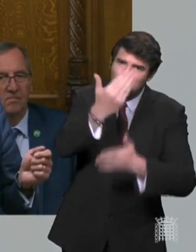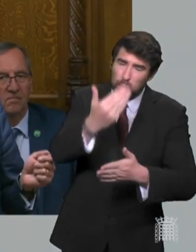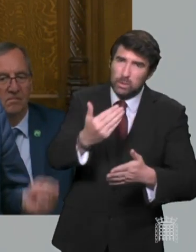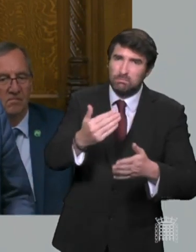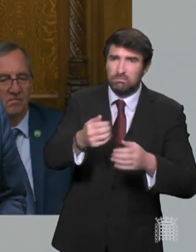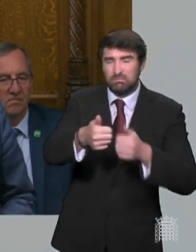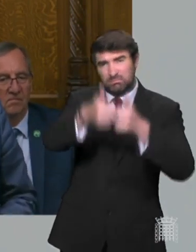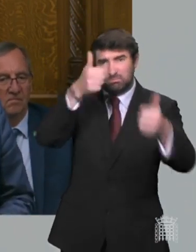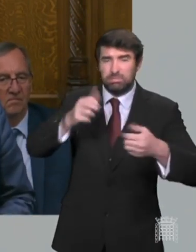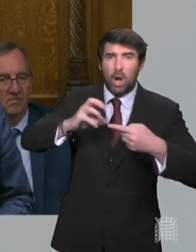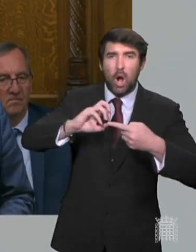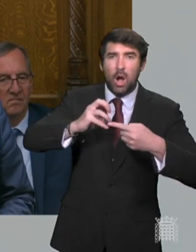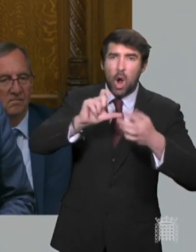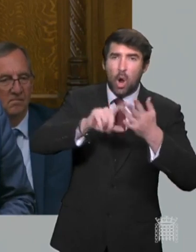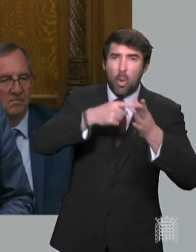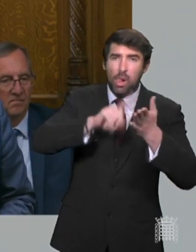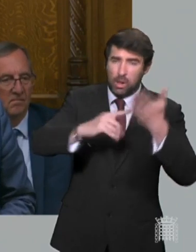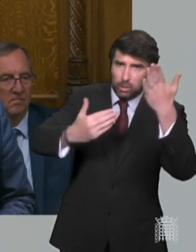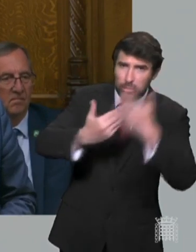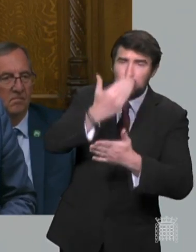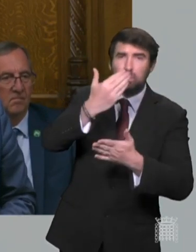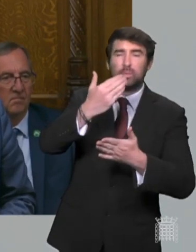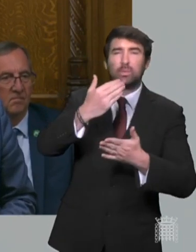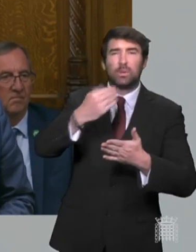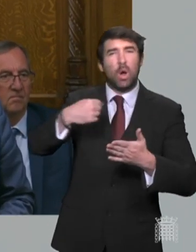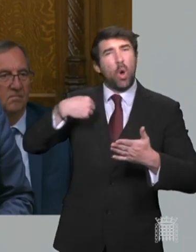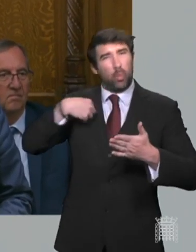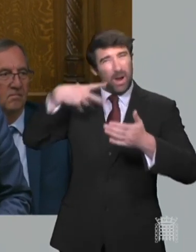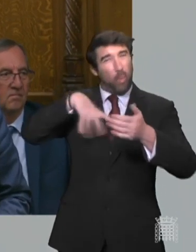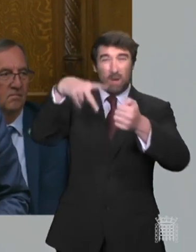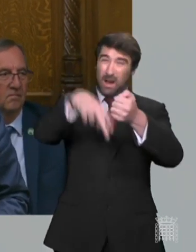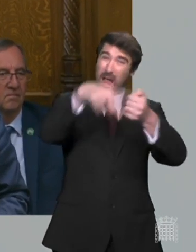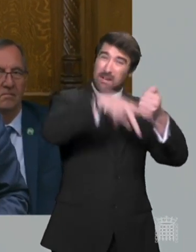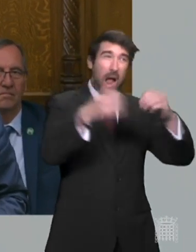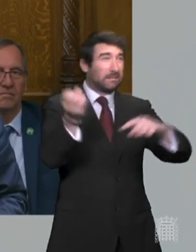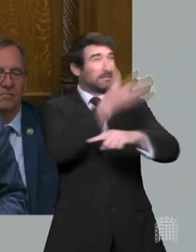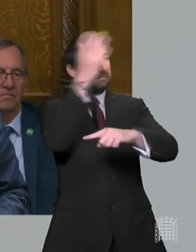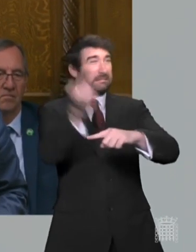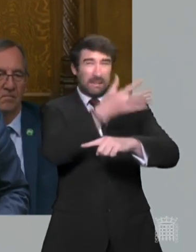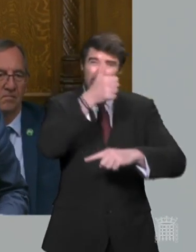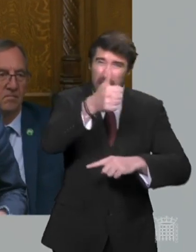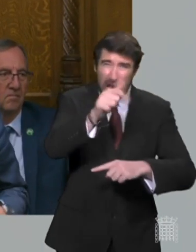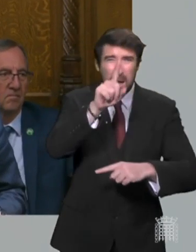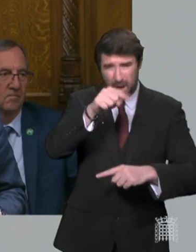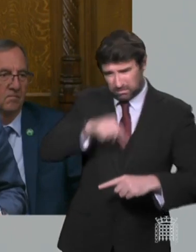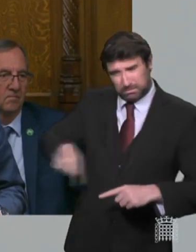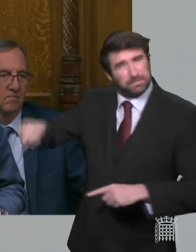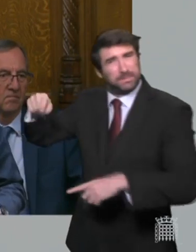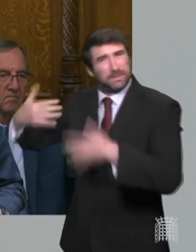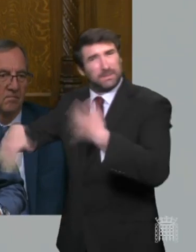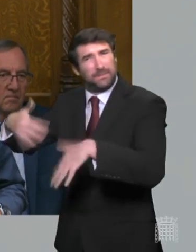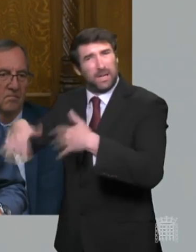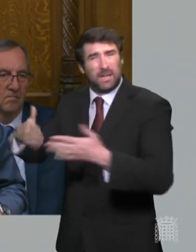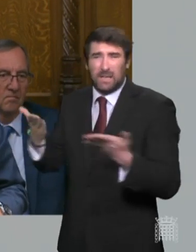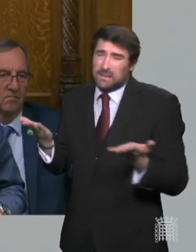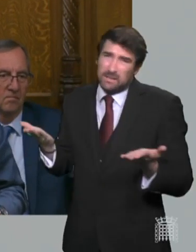to solutions that are technologically possible to reduce Britain's CO2, rather than uncosted commitments, which I'm